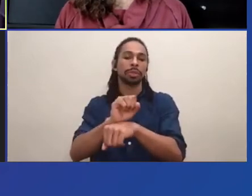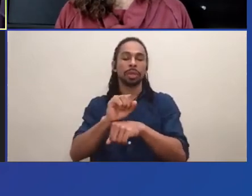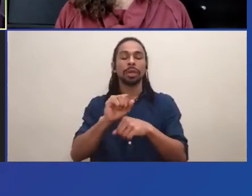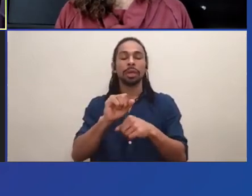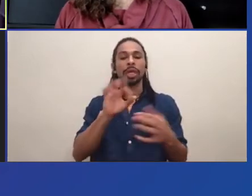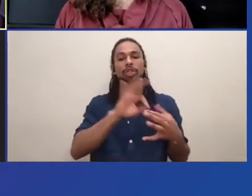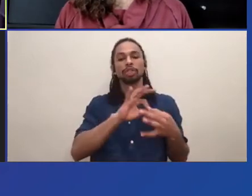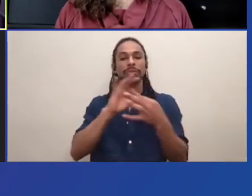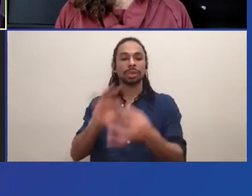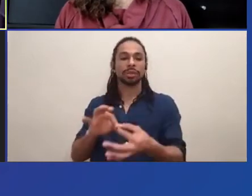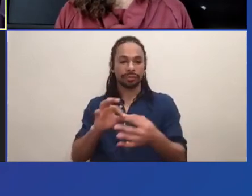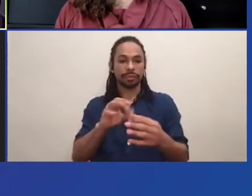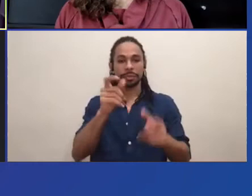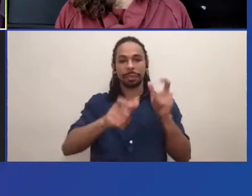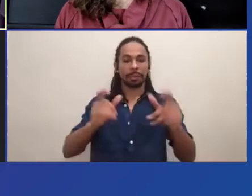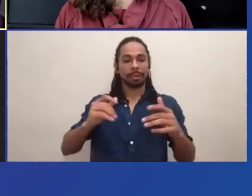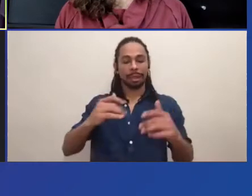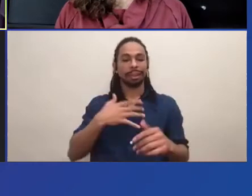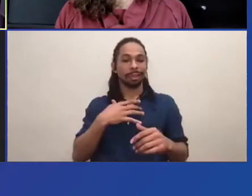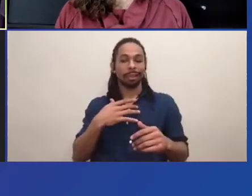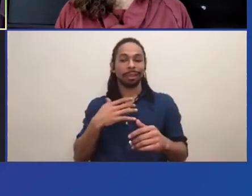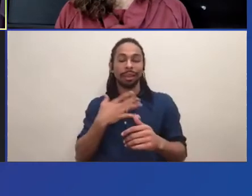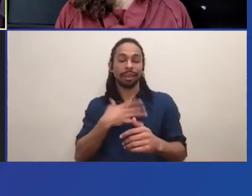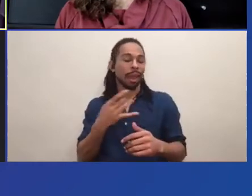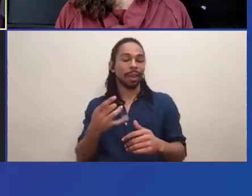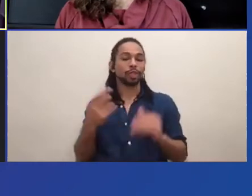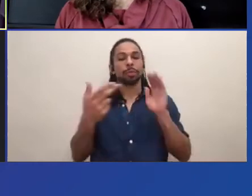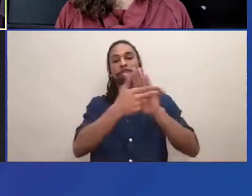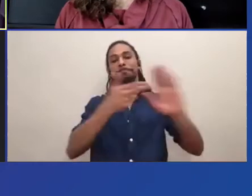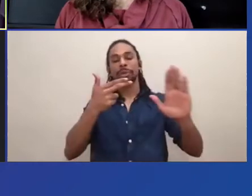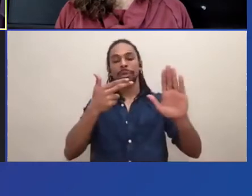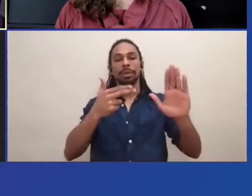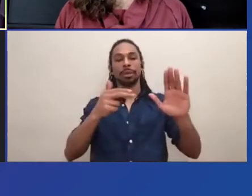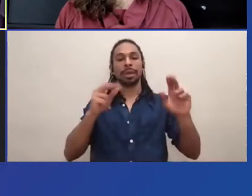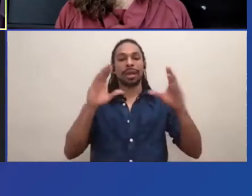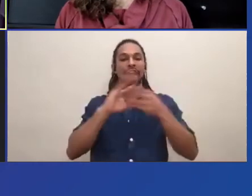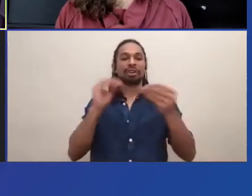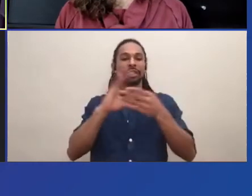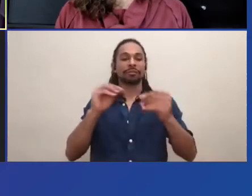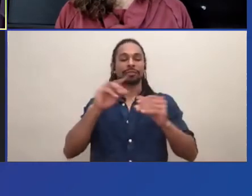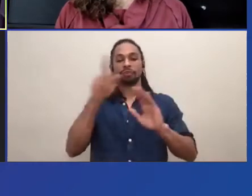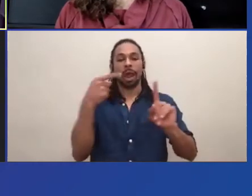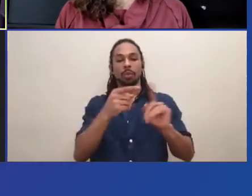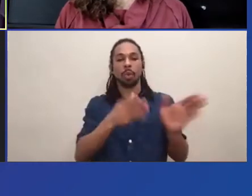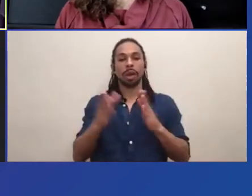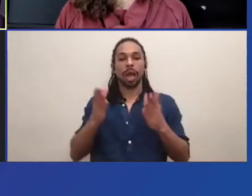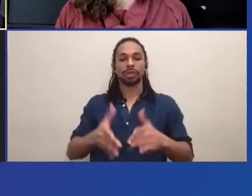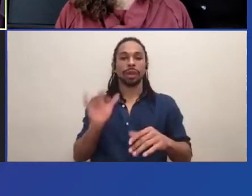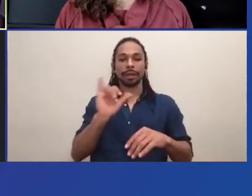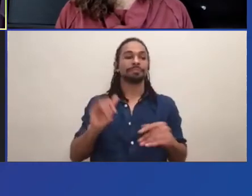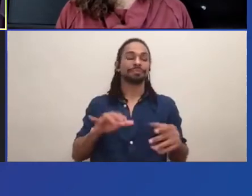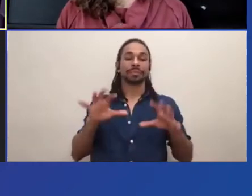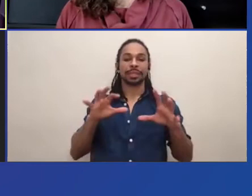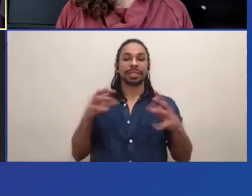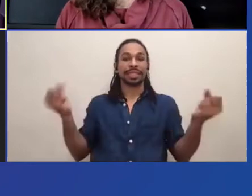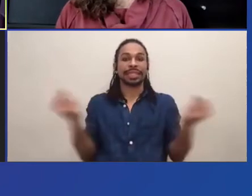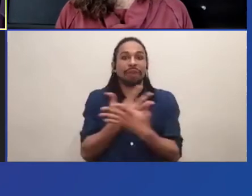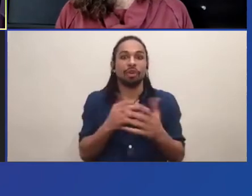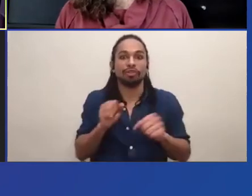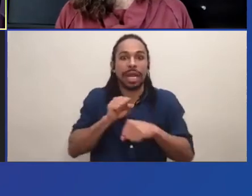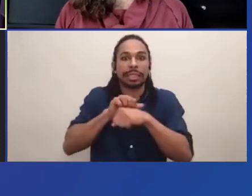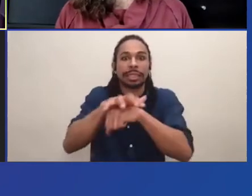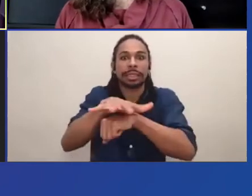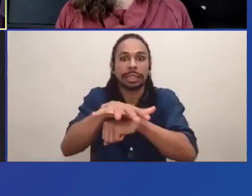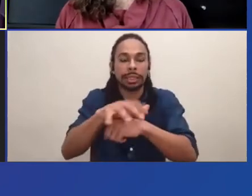people like to put certain narratives on organizers around, terrorist, unwieldy,